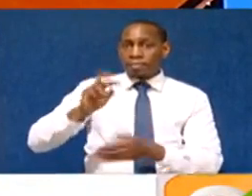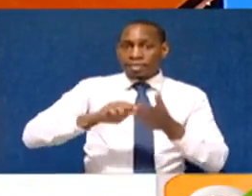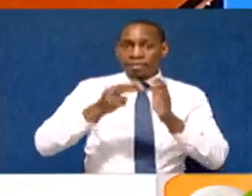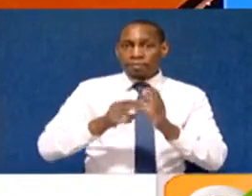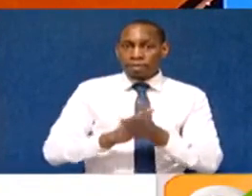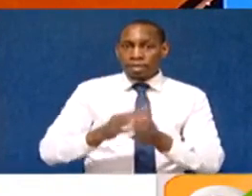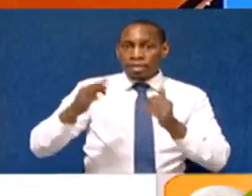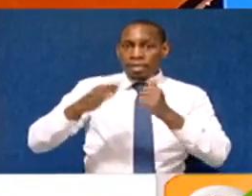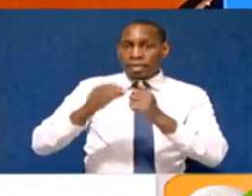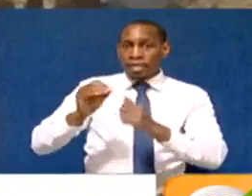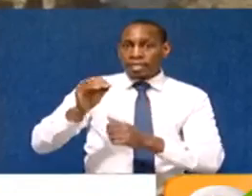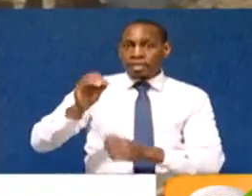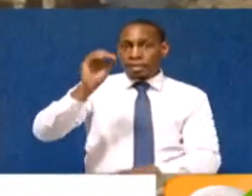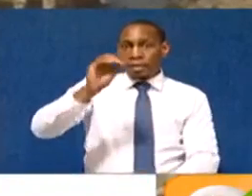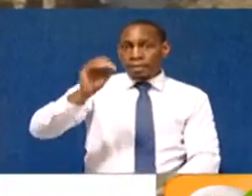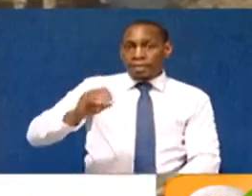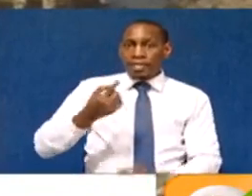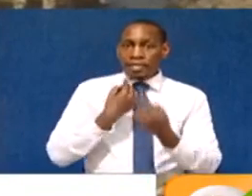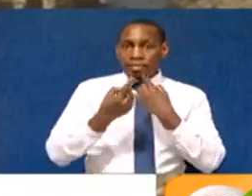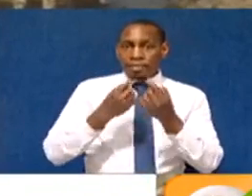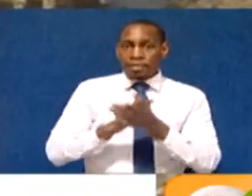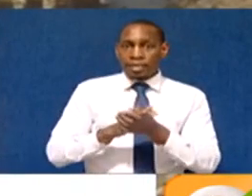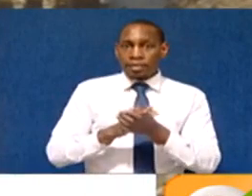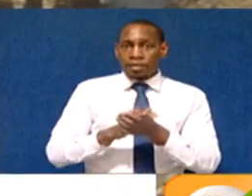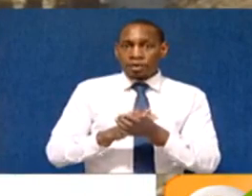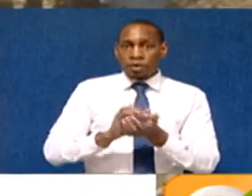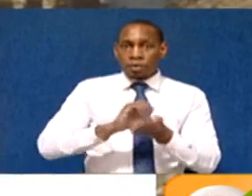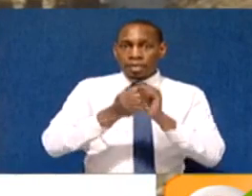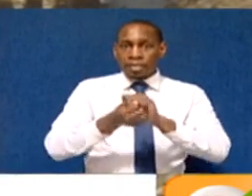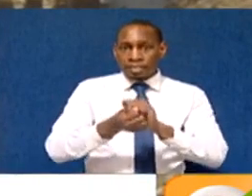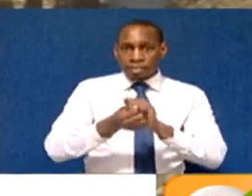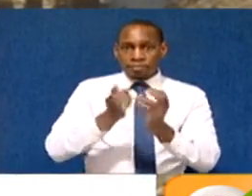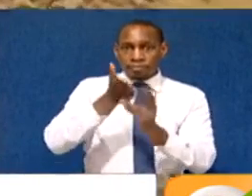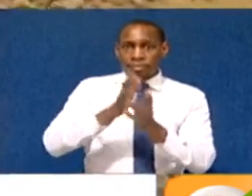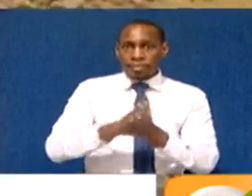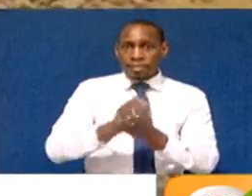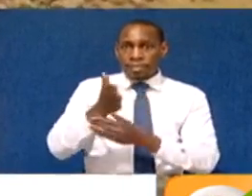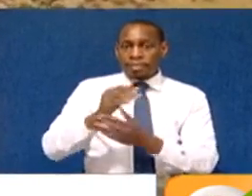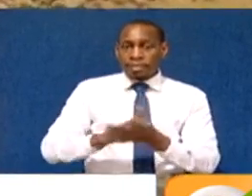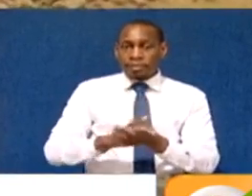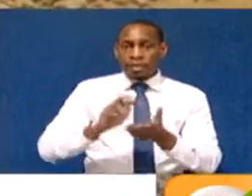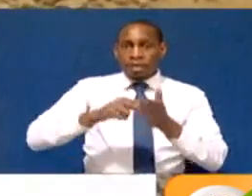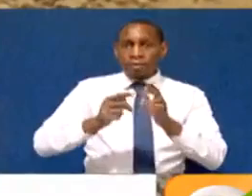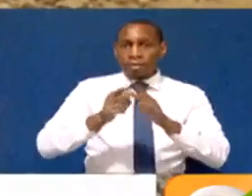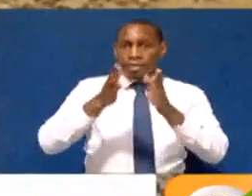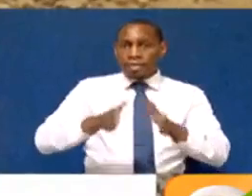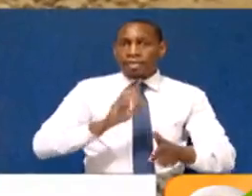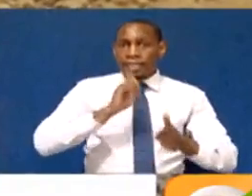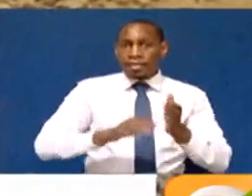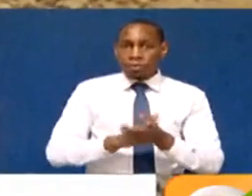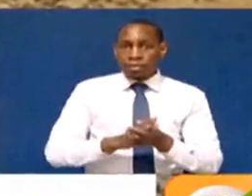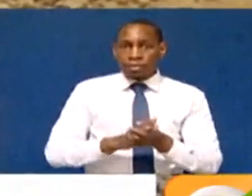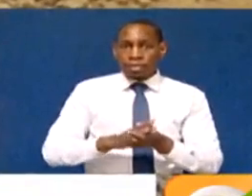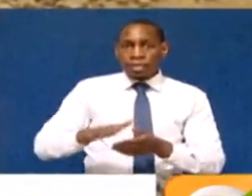project hitting 80%. Speaking at the Ahero interchange on Thursday, project engineer James Muma revealed that